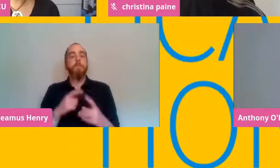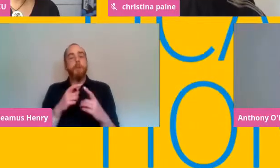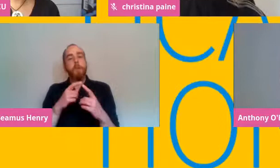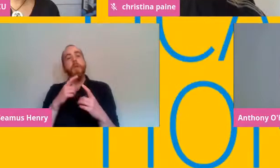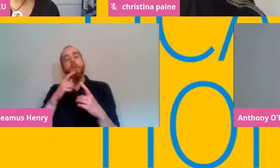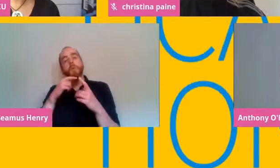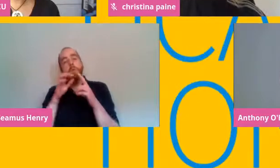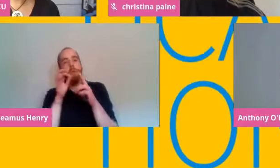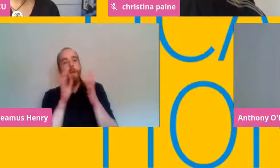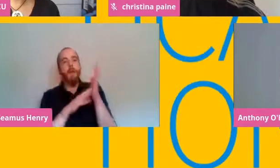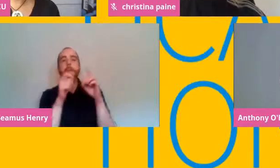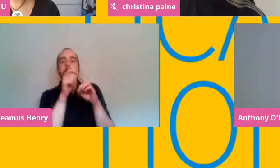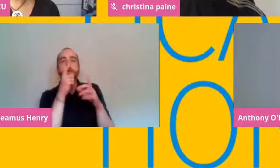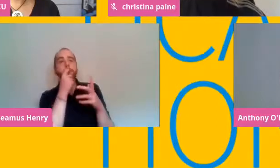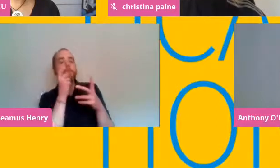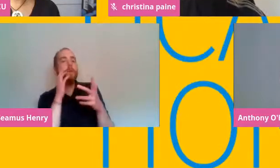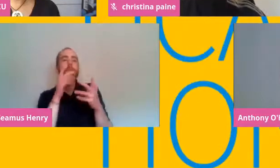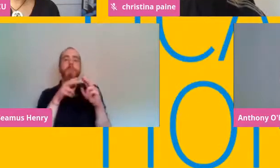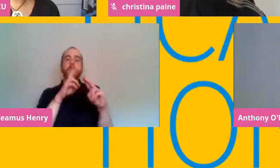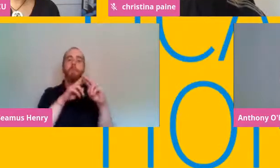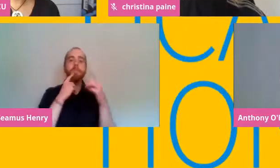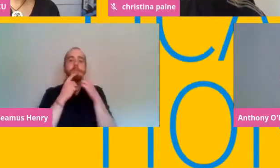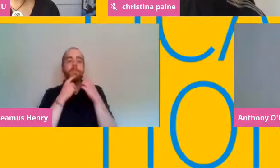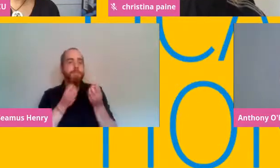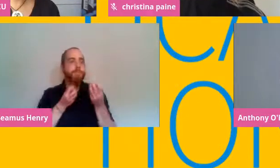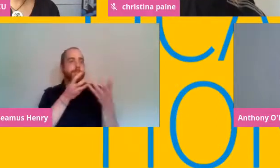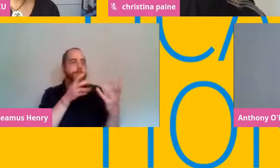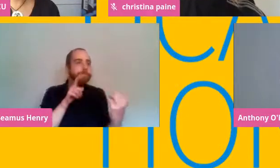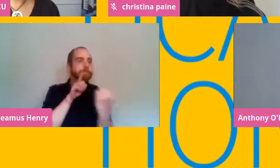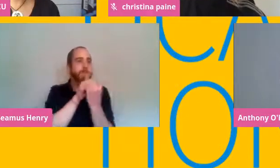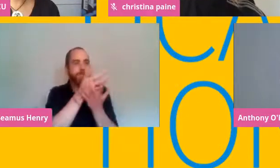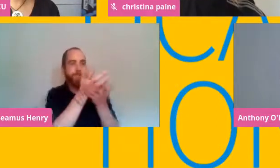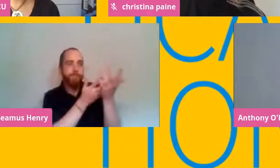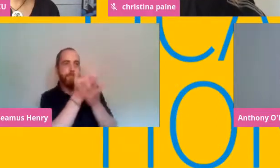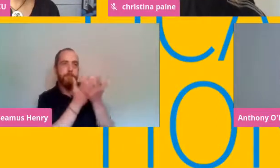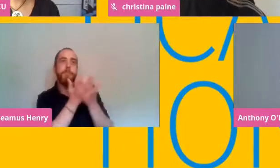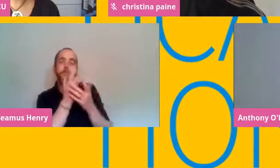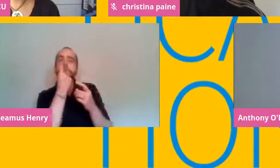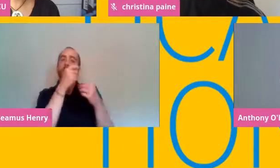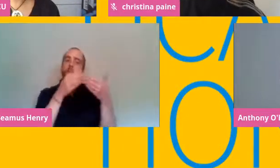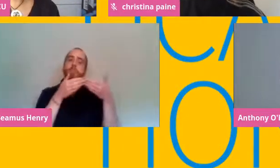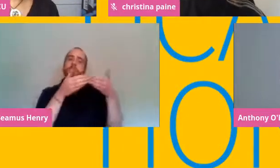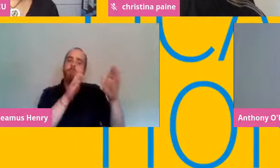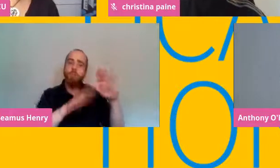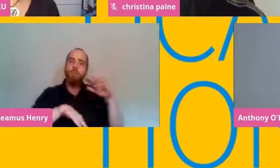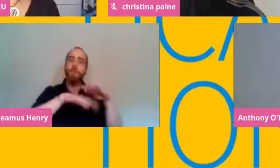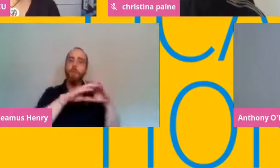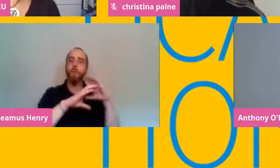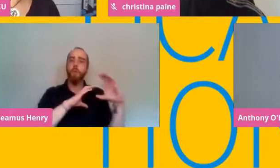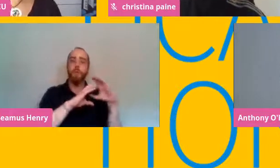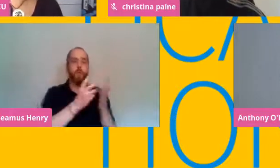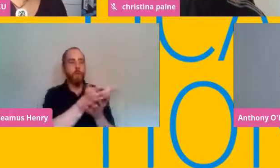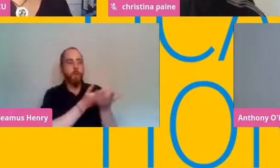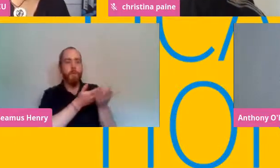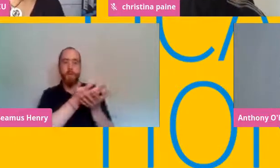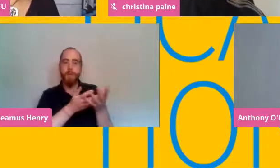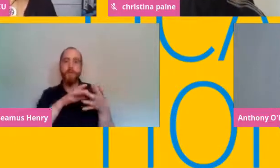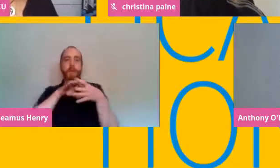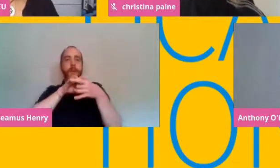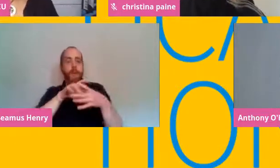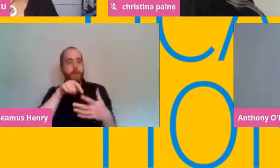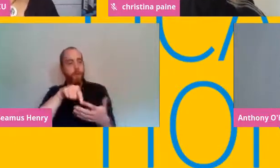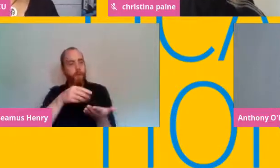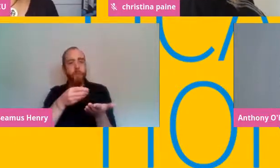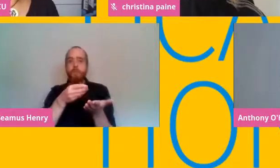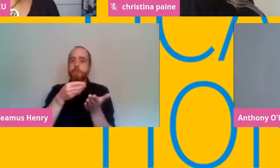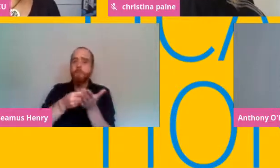questions or take on any kind of, you know, offline conversations around all of that more than happily. I'm conscious of the time. I